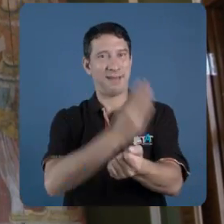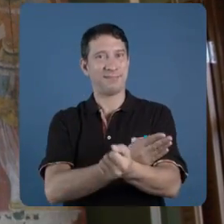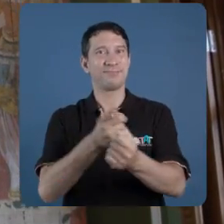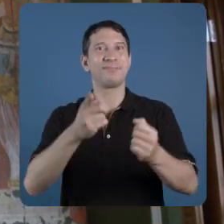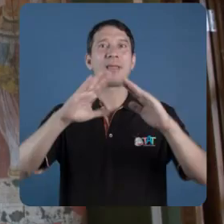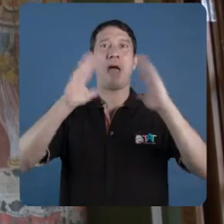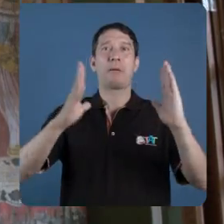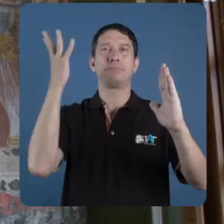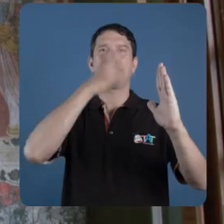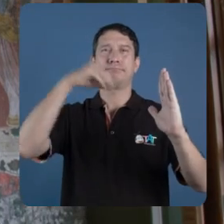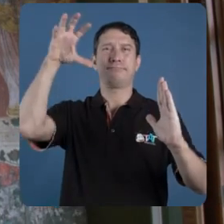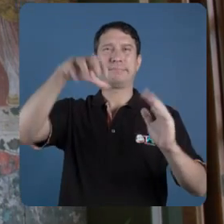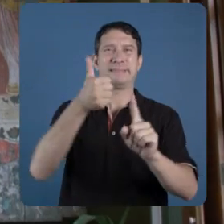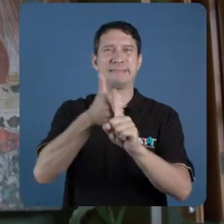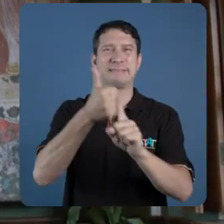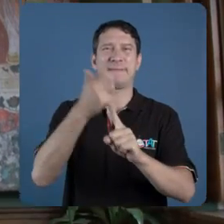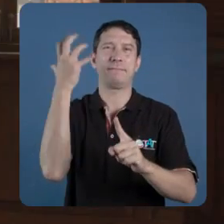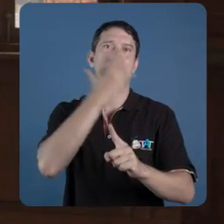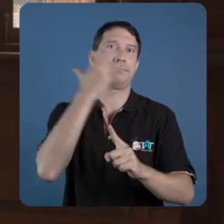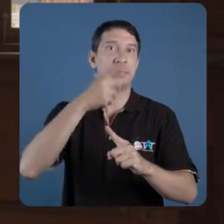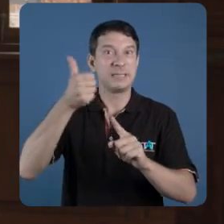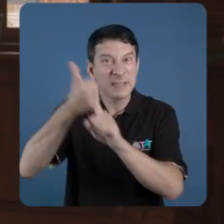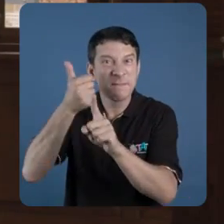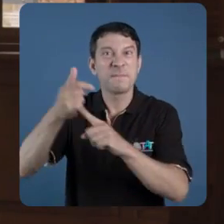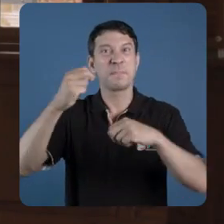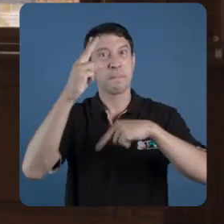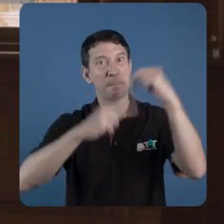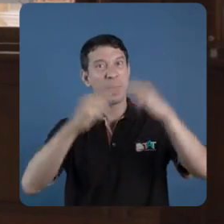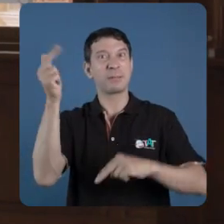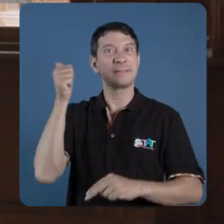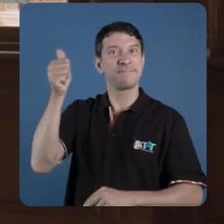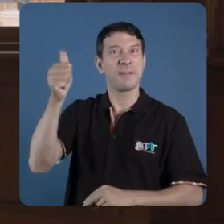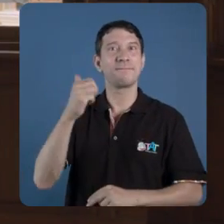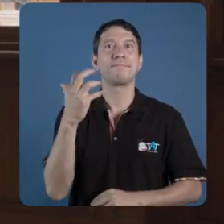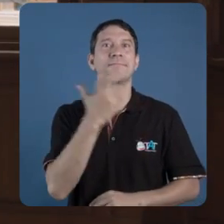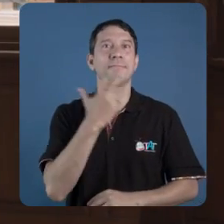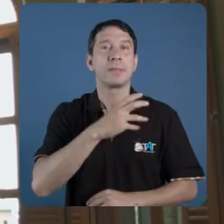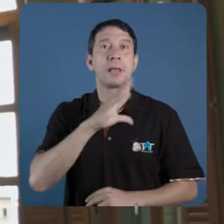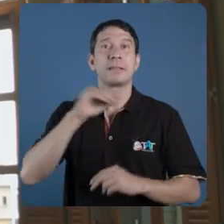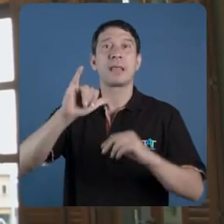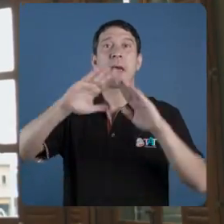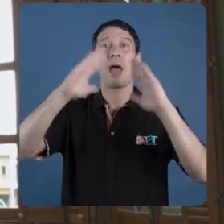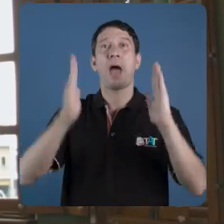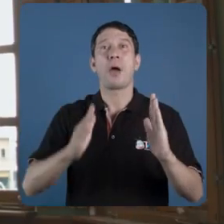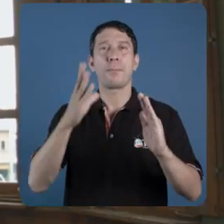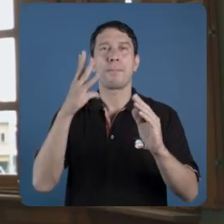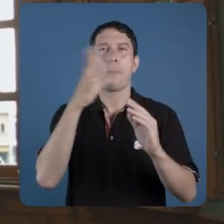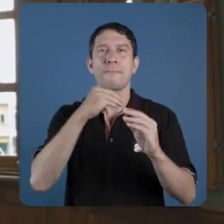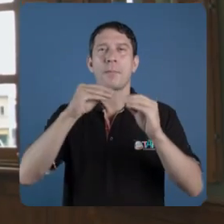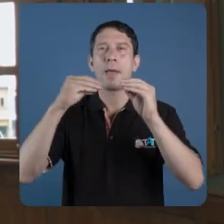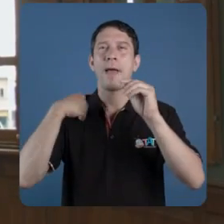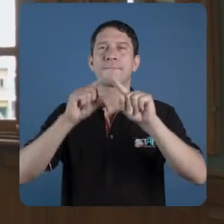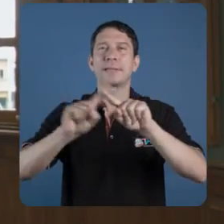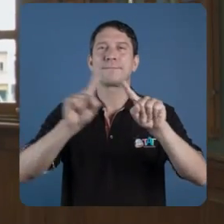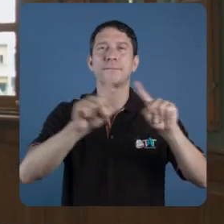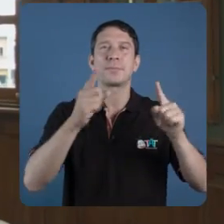of a Chinese tin miner, and was built after his first home, the Prat Pitak residence, was constructed. After much good work for the island,